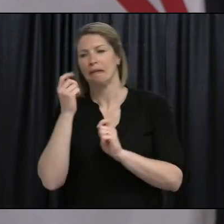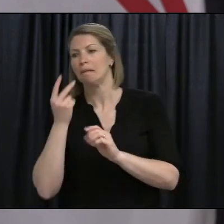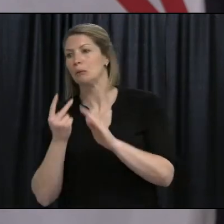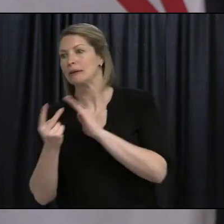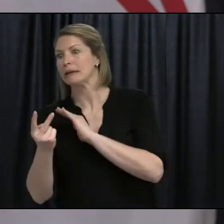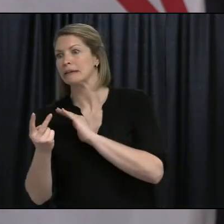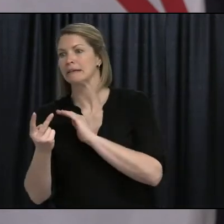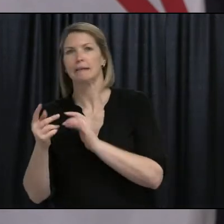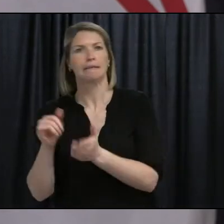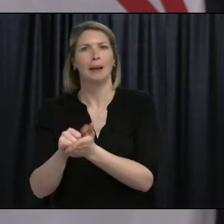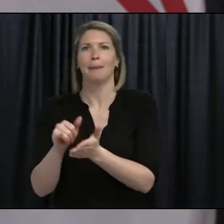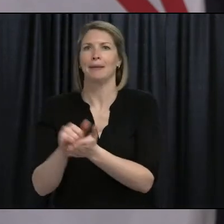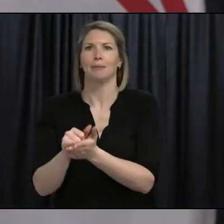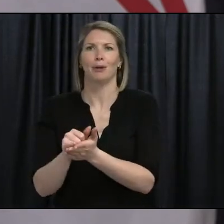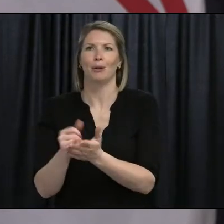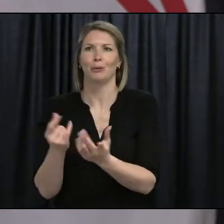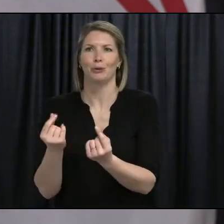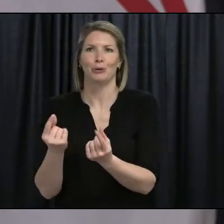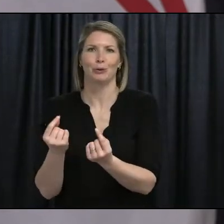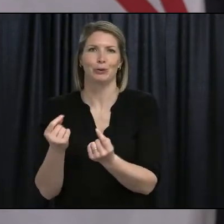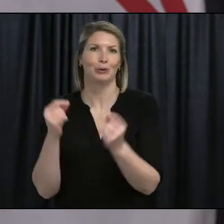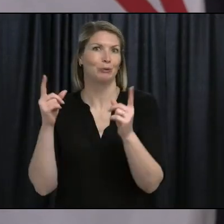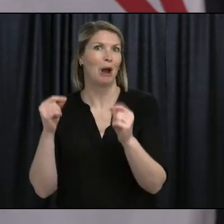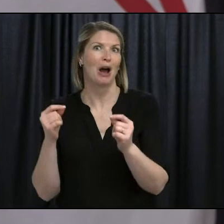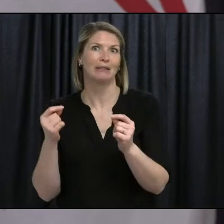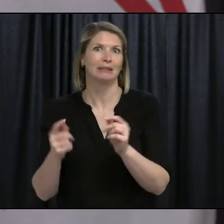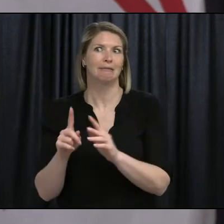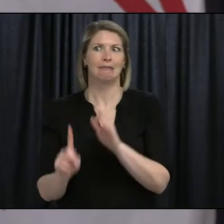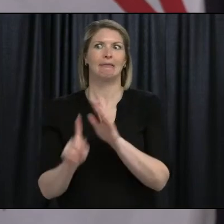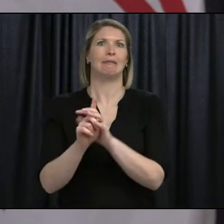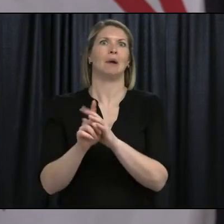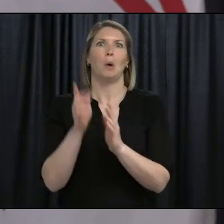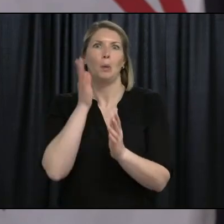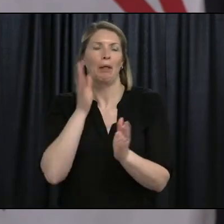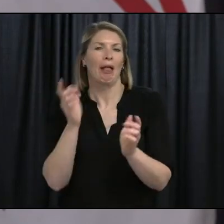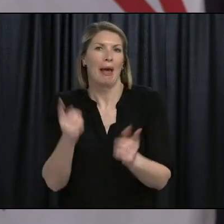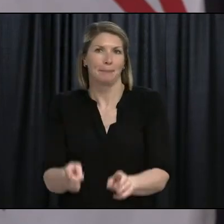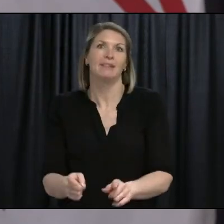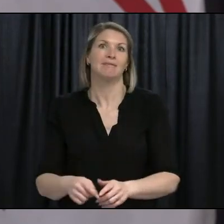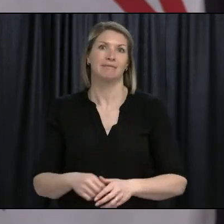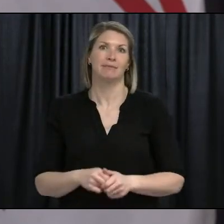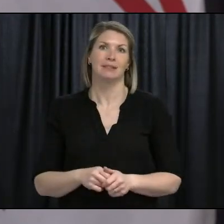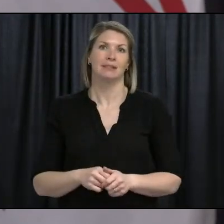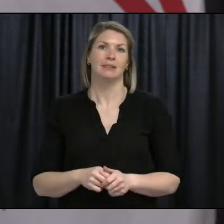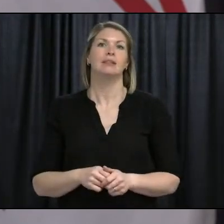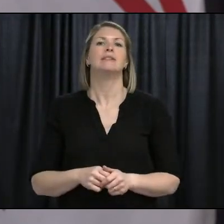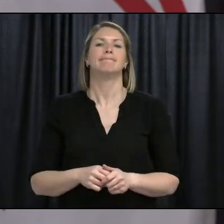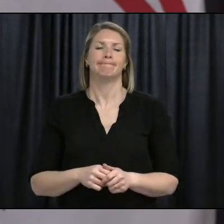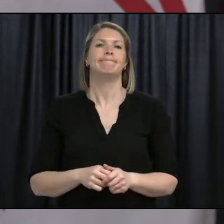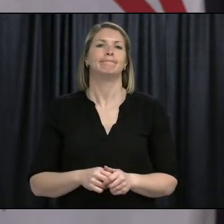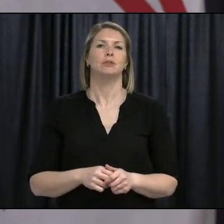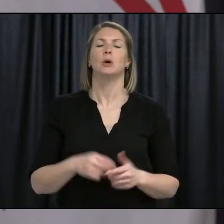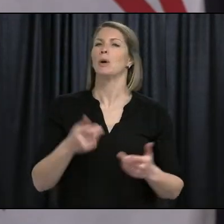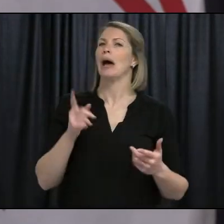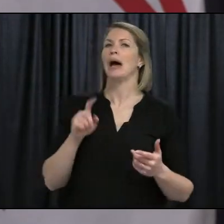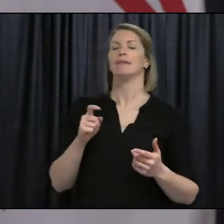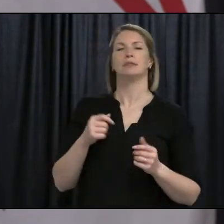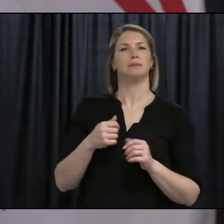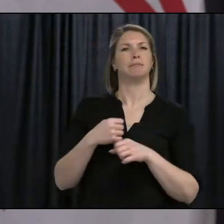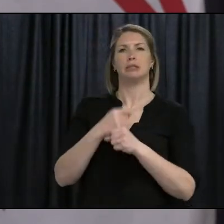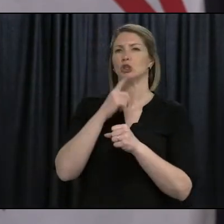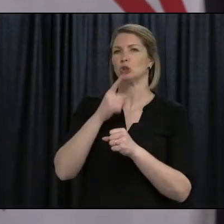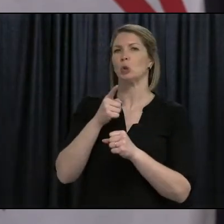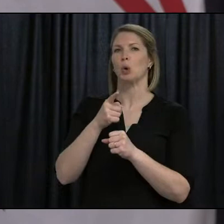at ways to help and support the tourism industry through this time of disruption so that they have the tools they need to